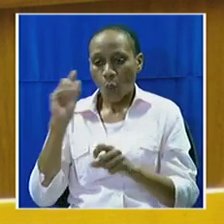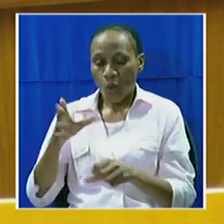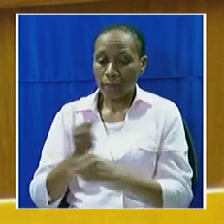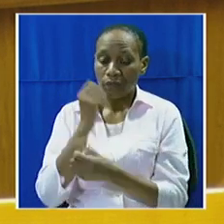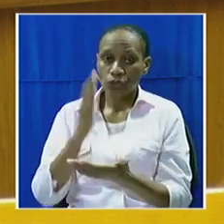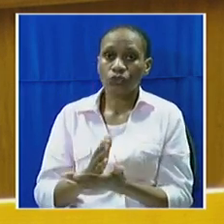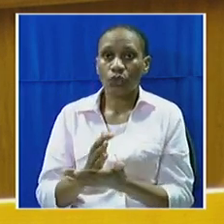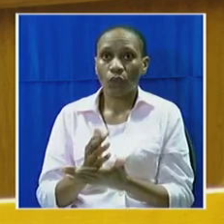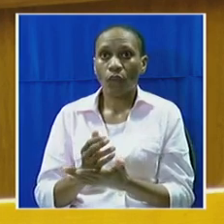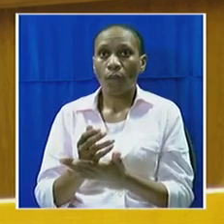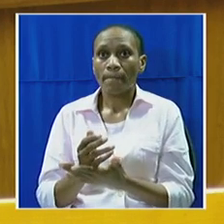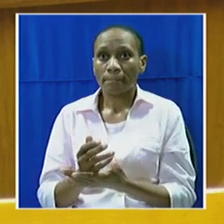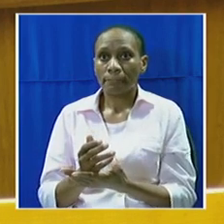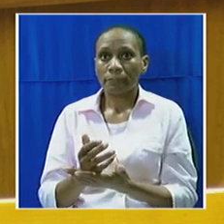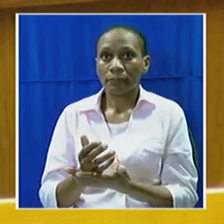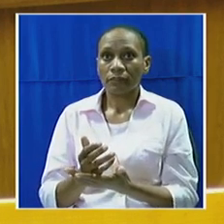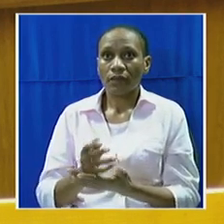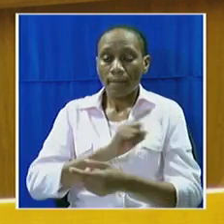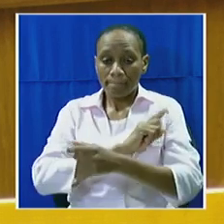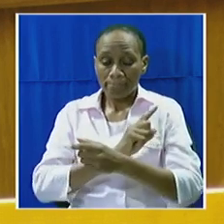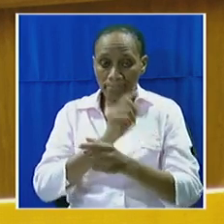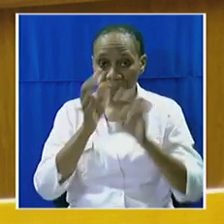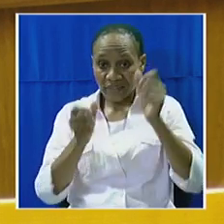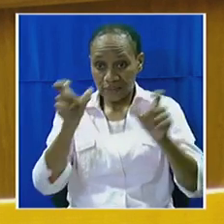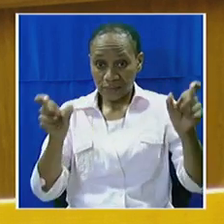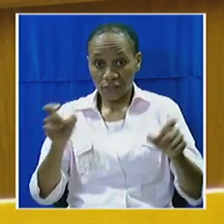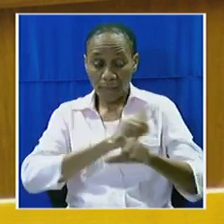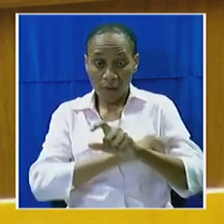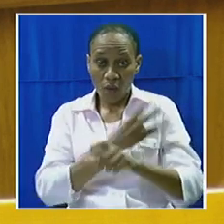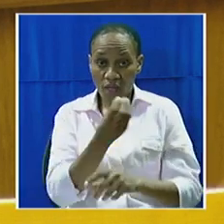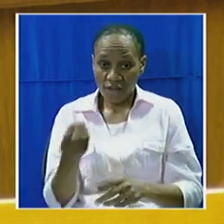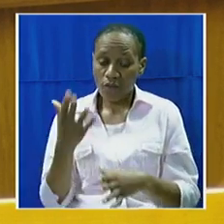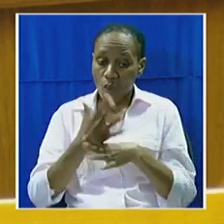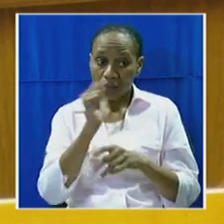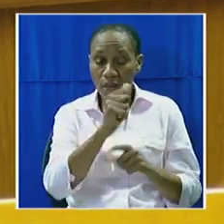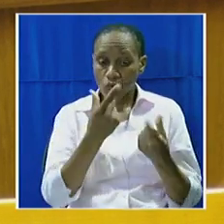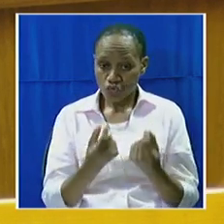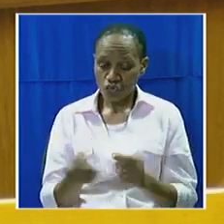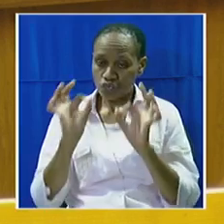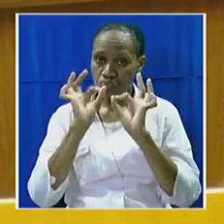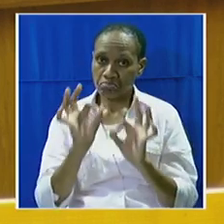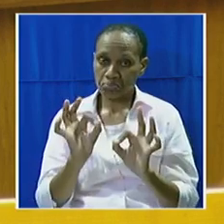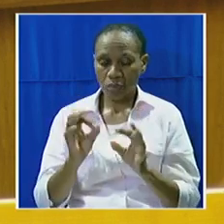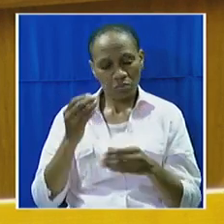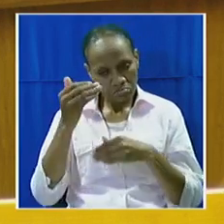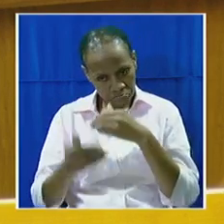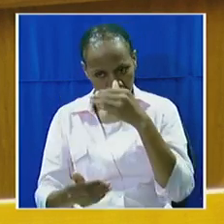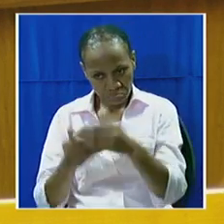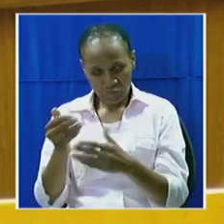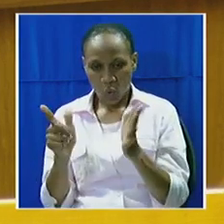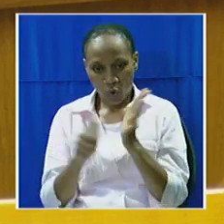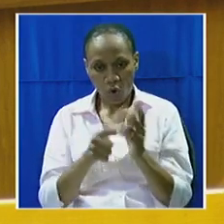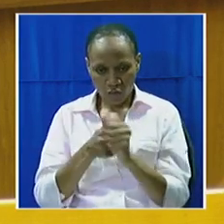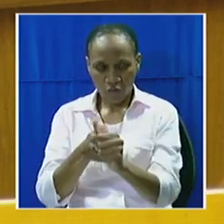that those in power discharge their functions and duties honestly and